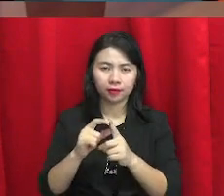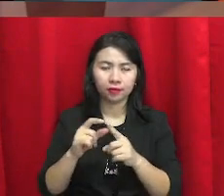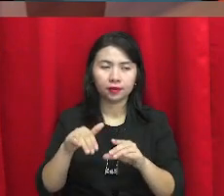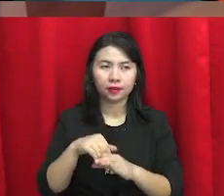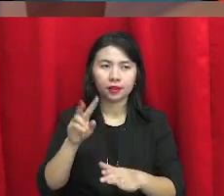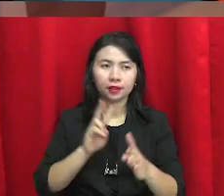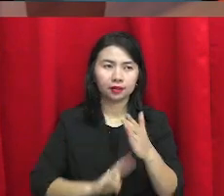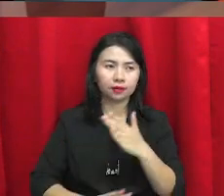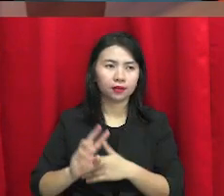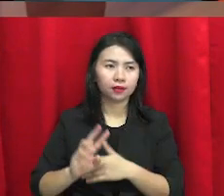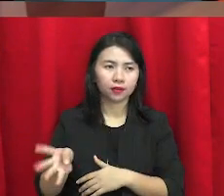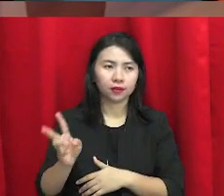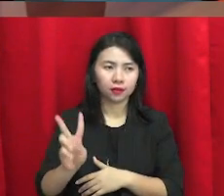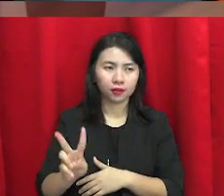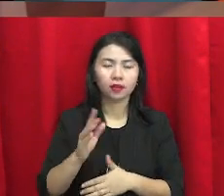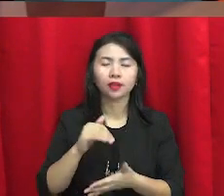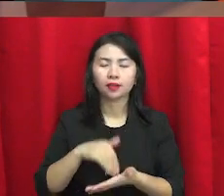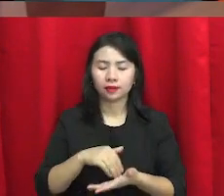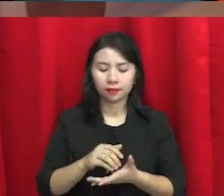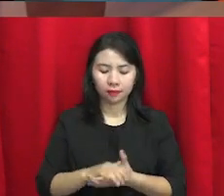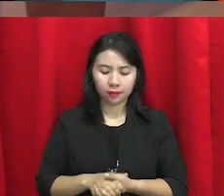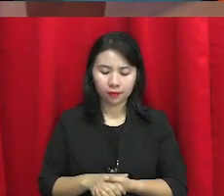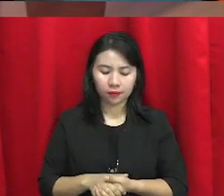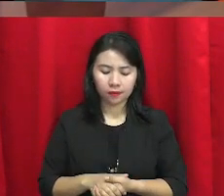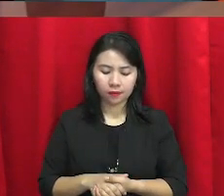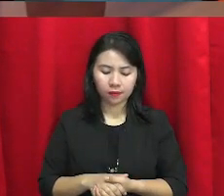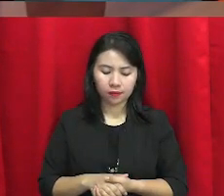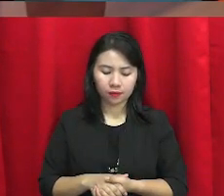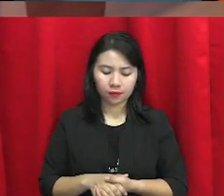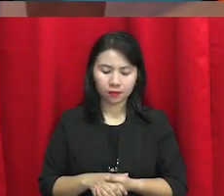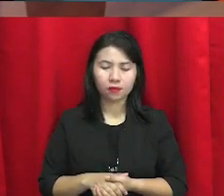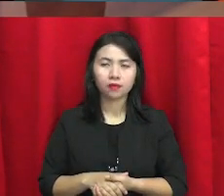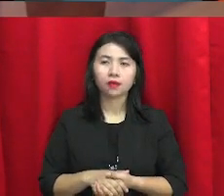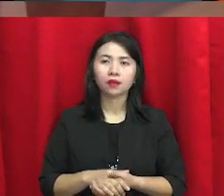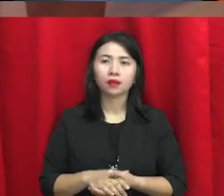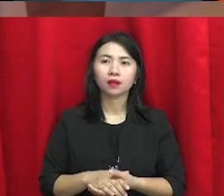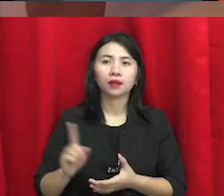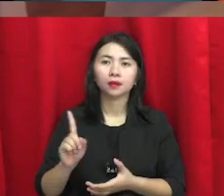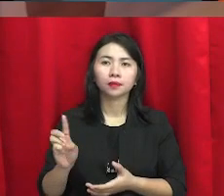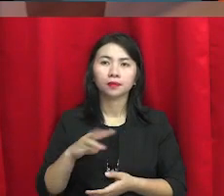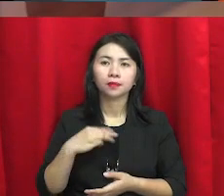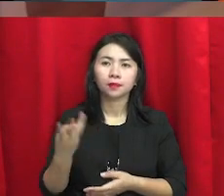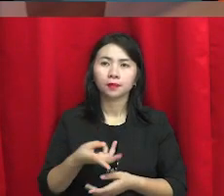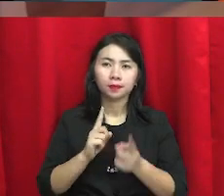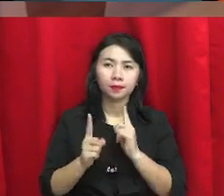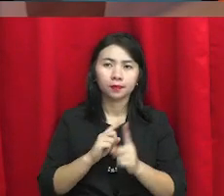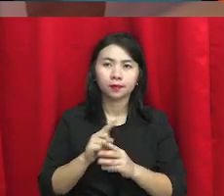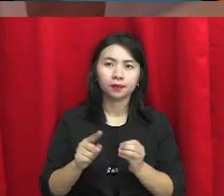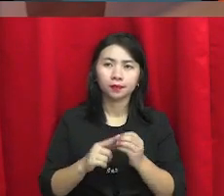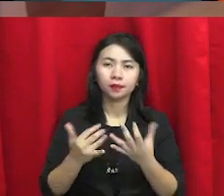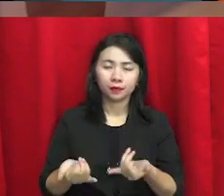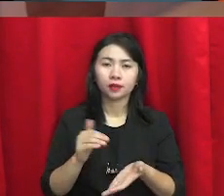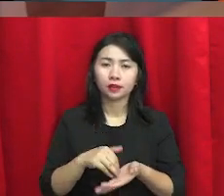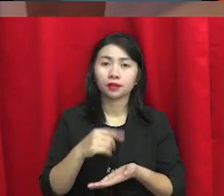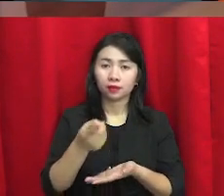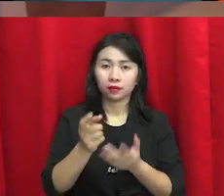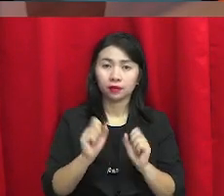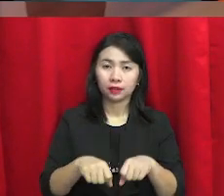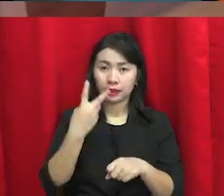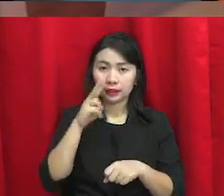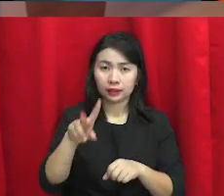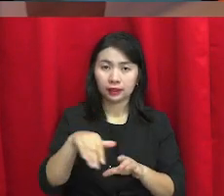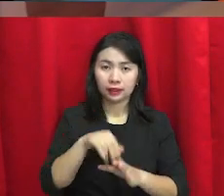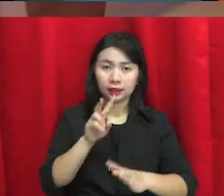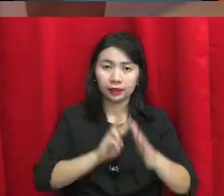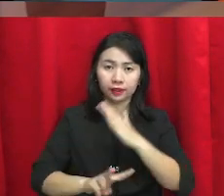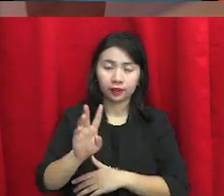number 42. Now, mga kapatid, going back to our topic, Thy will be done, makikita natin sa dalawang verses po na